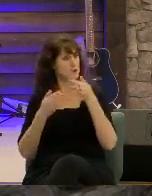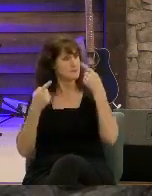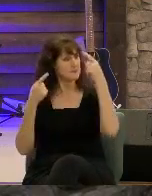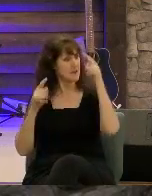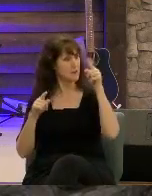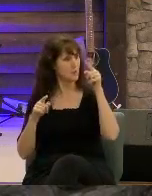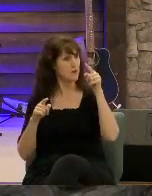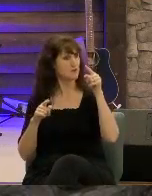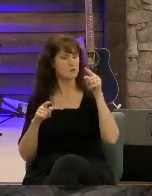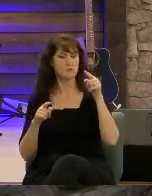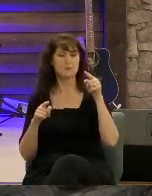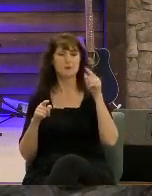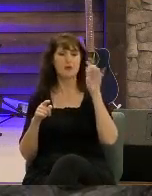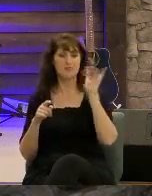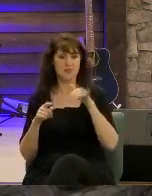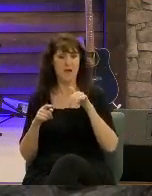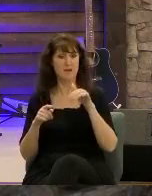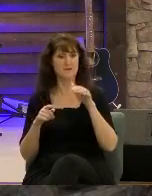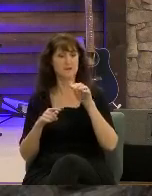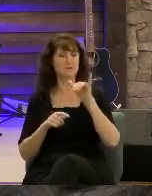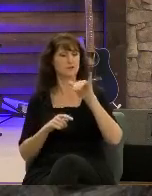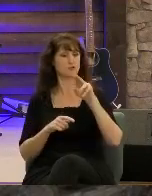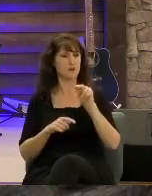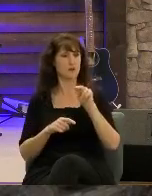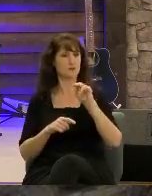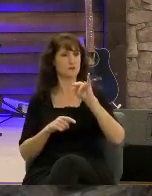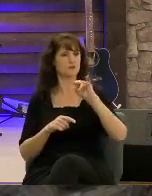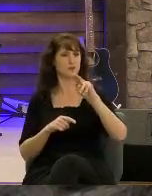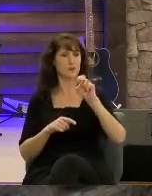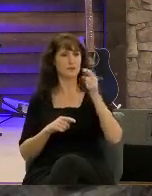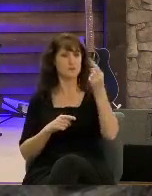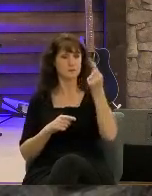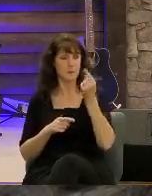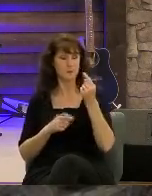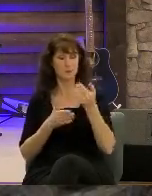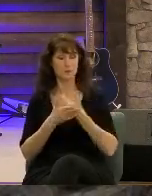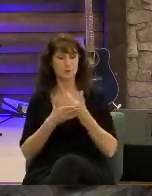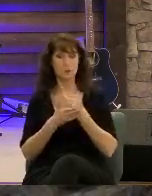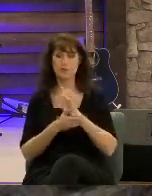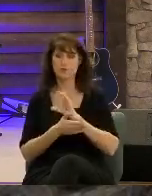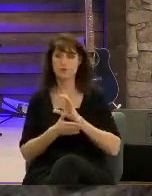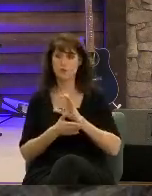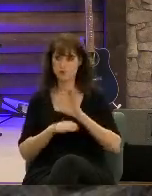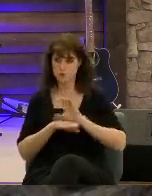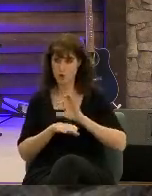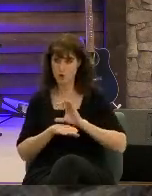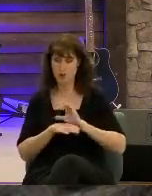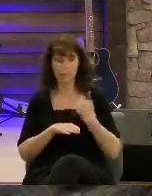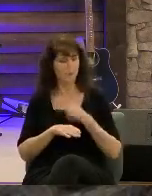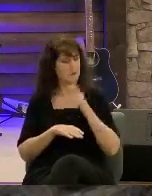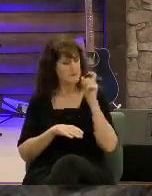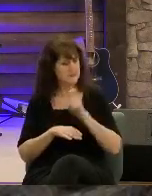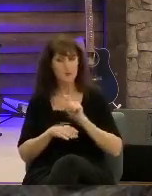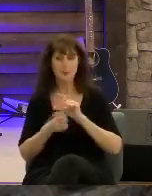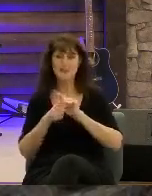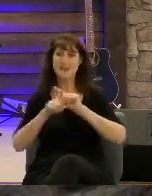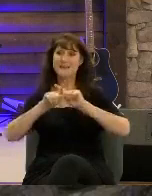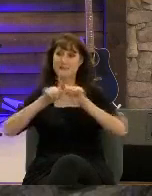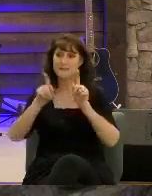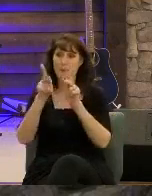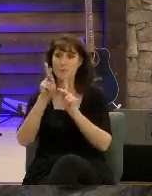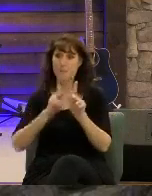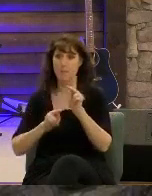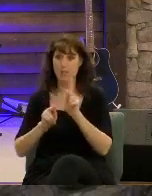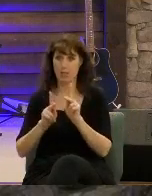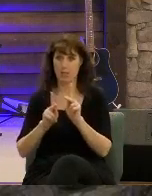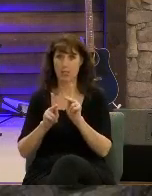Let's declare that he will come to a new church. Well, if he's coming to a new church, guess what? We need to be a different people, don't we,